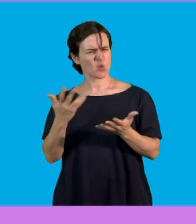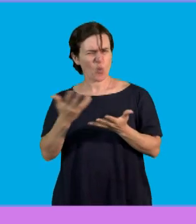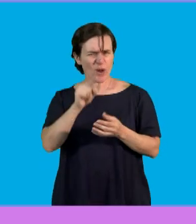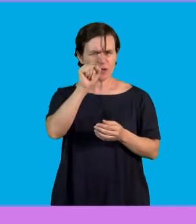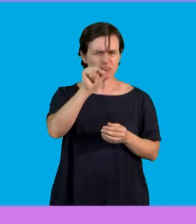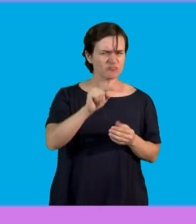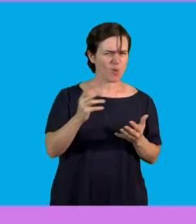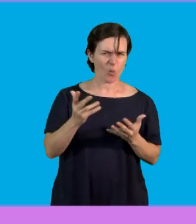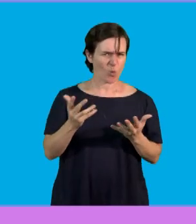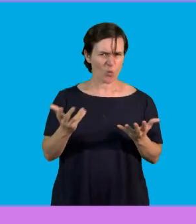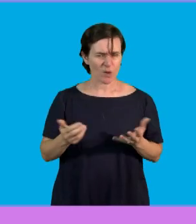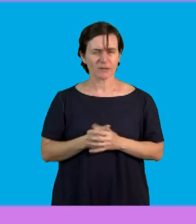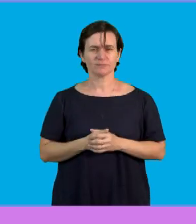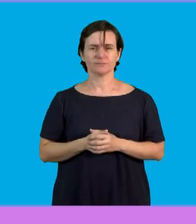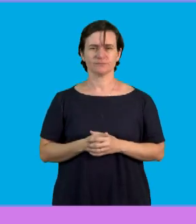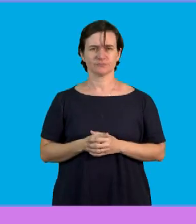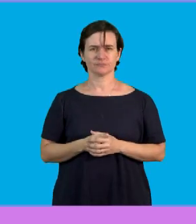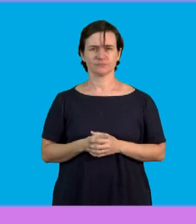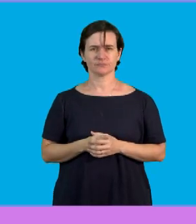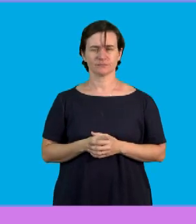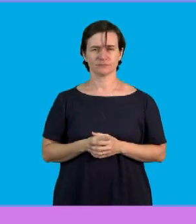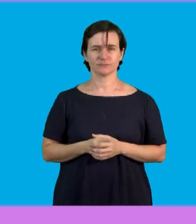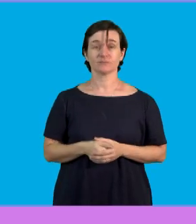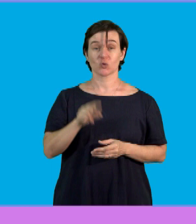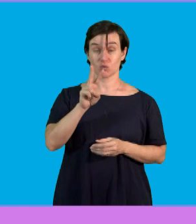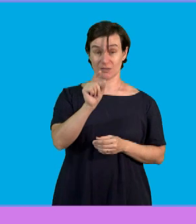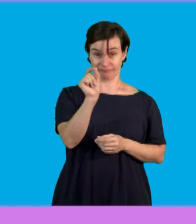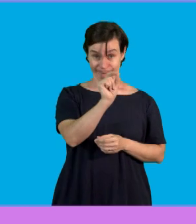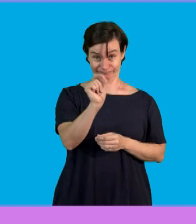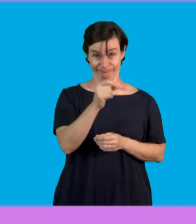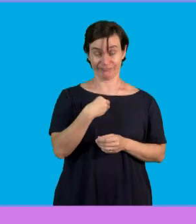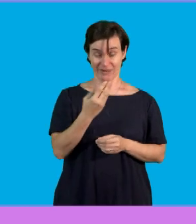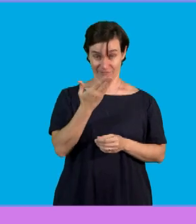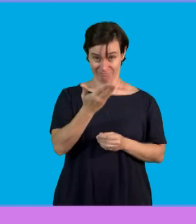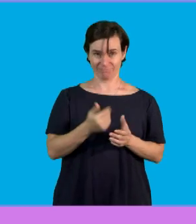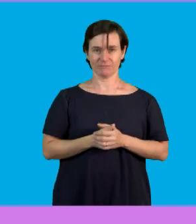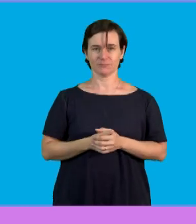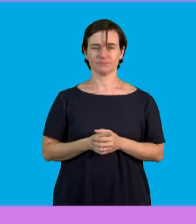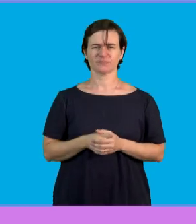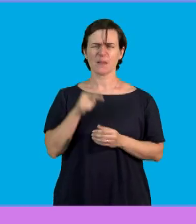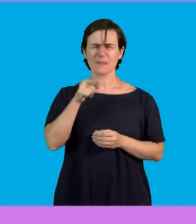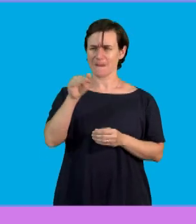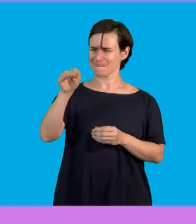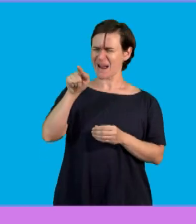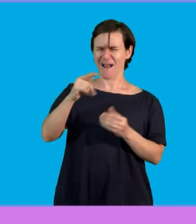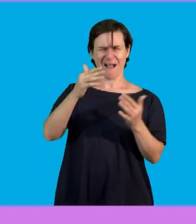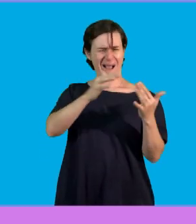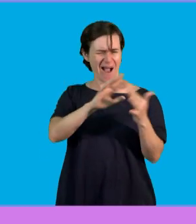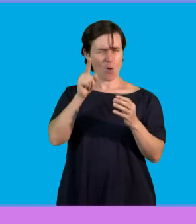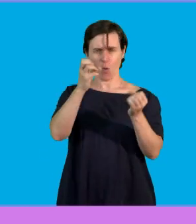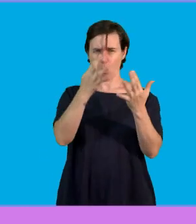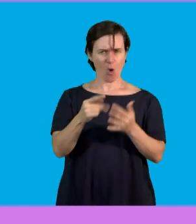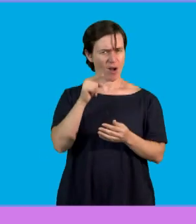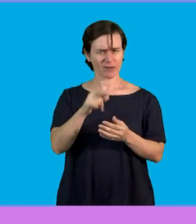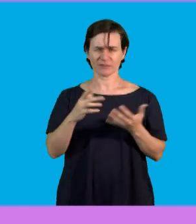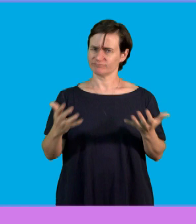29,385. 48 cents. We are here. So this is the amount. So we need to show how they got this balance. So as we